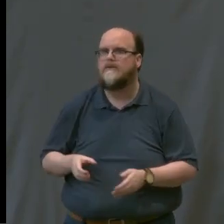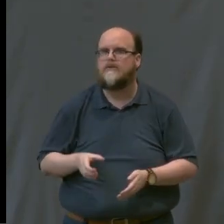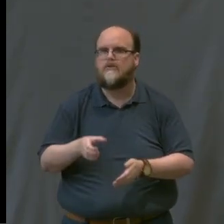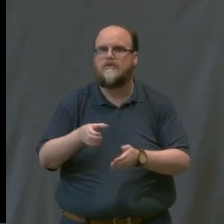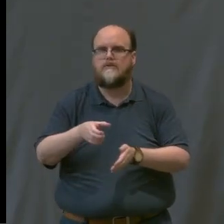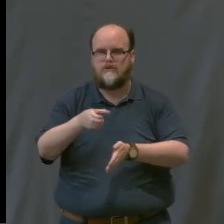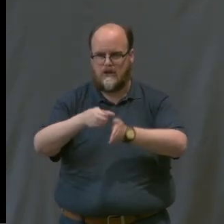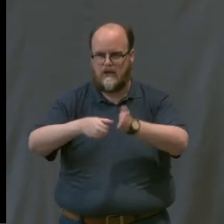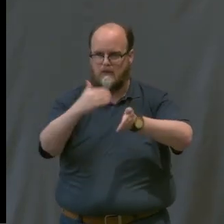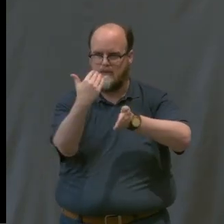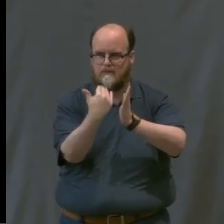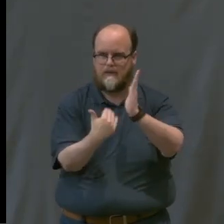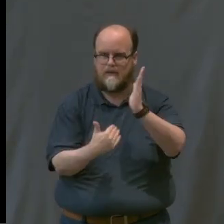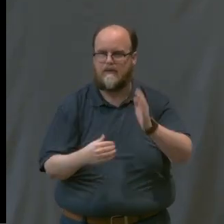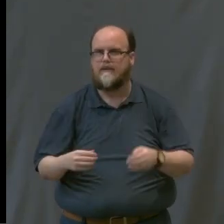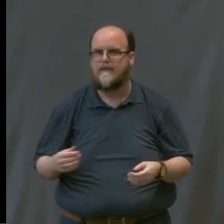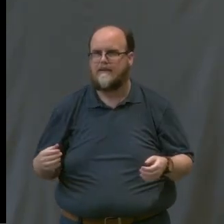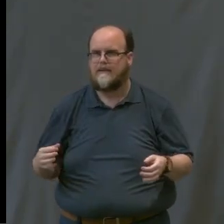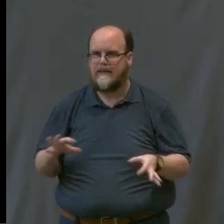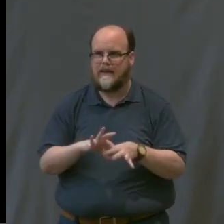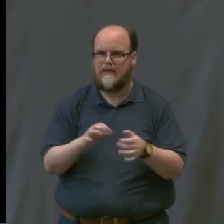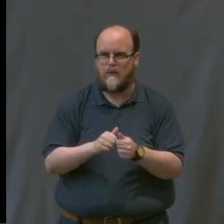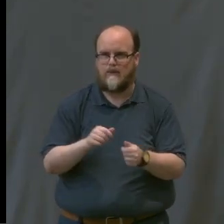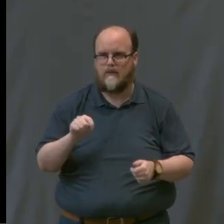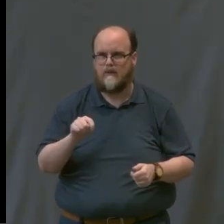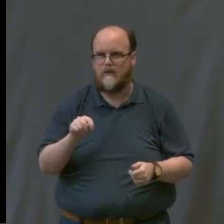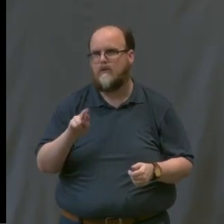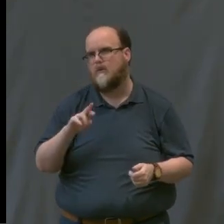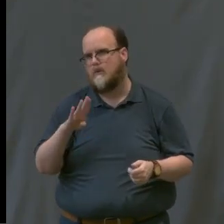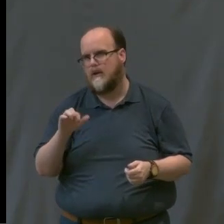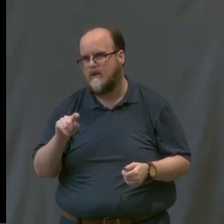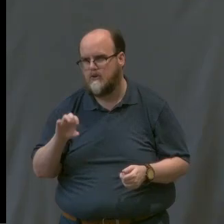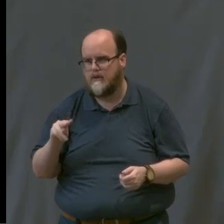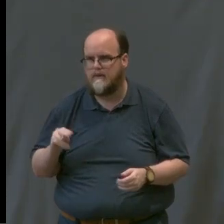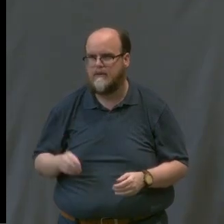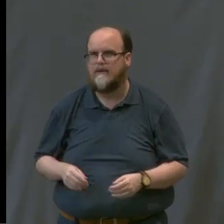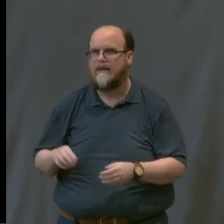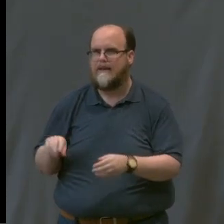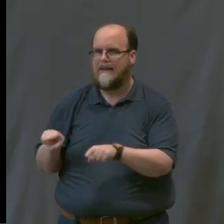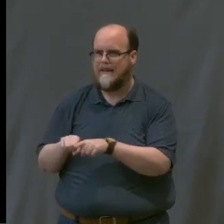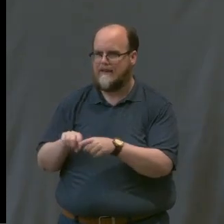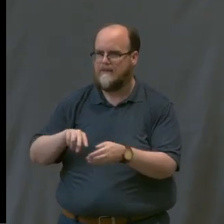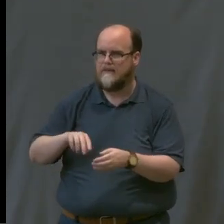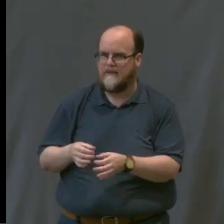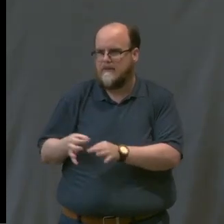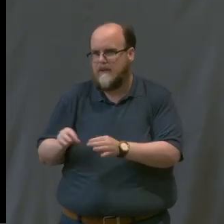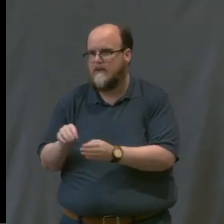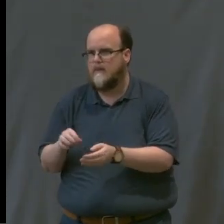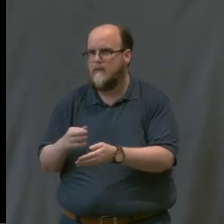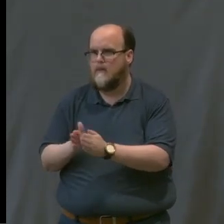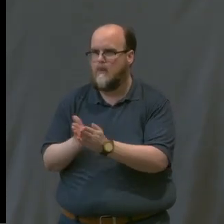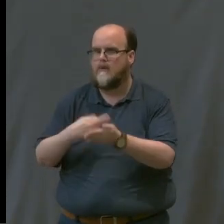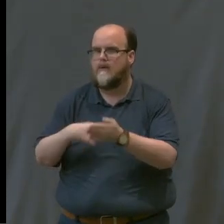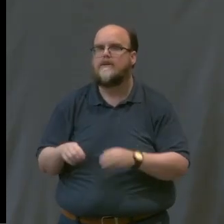chapter-by-chapter association with the tribulation as defined in the book of Revelation. Chapter 1,